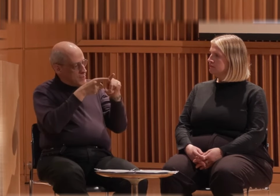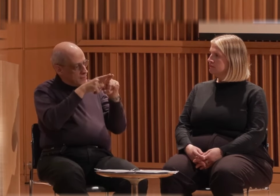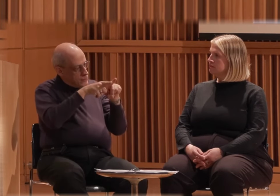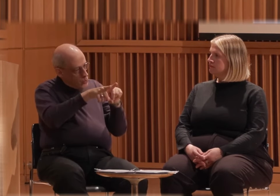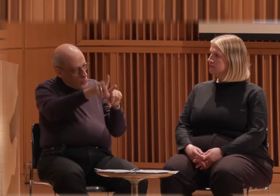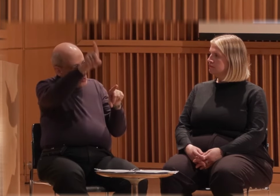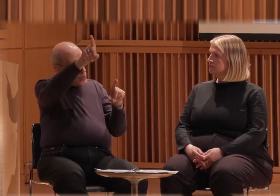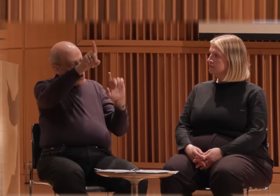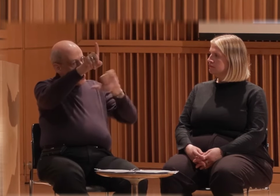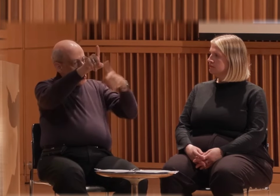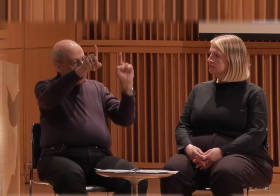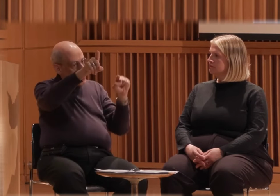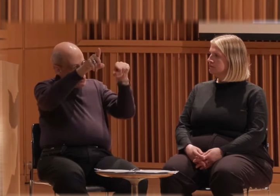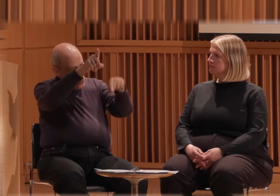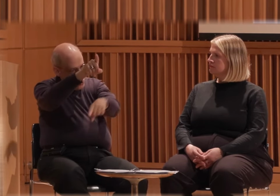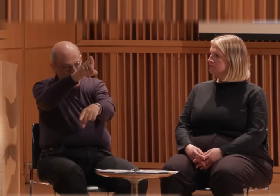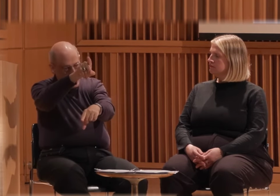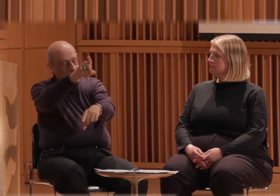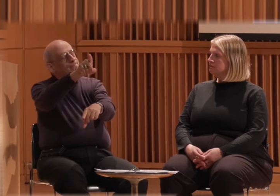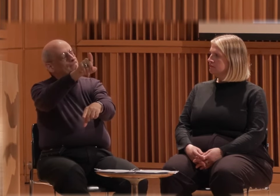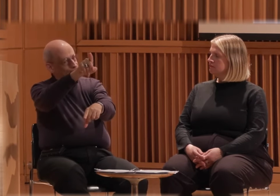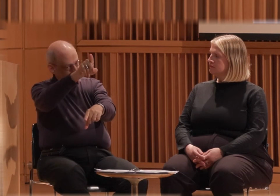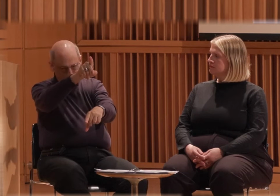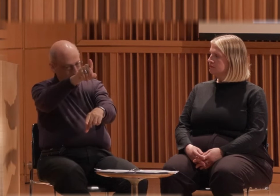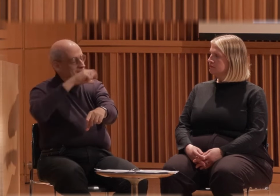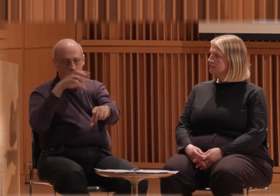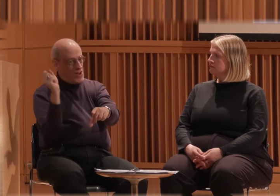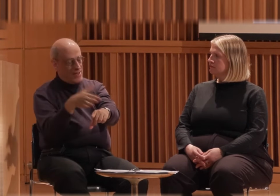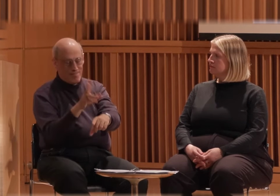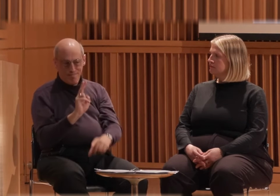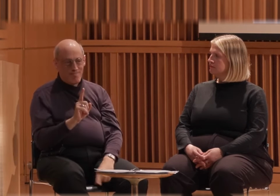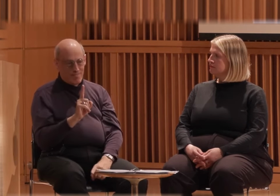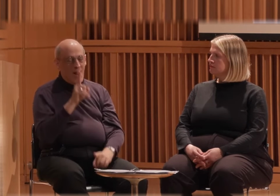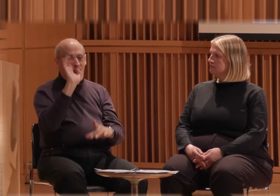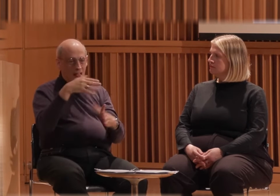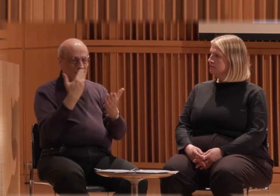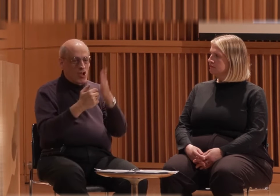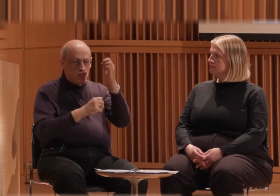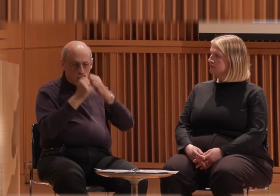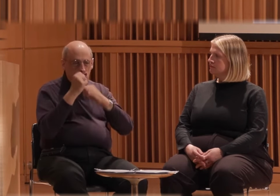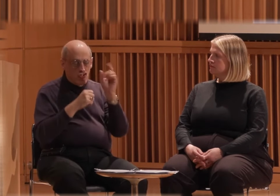one line is in the middle and one line is below, that is not random, that is structured. I think